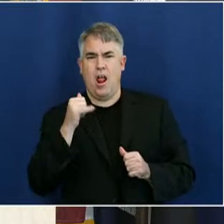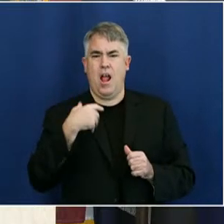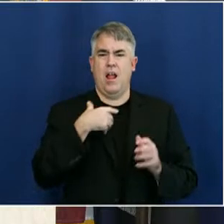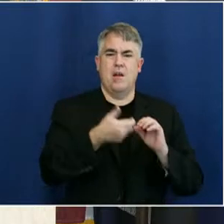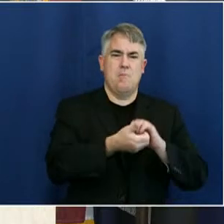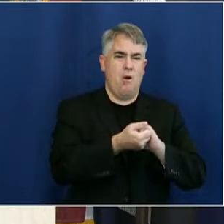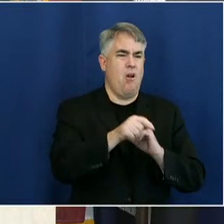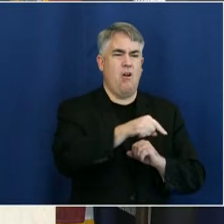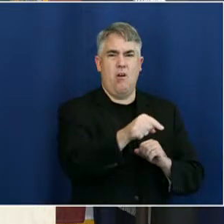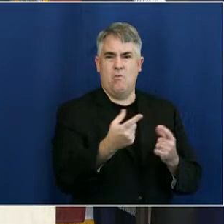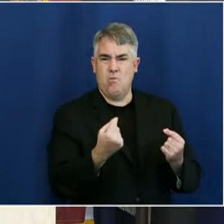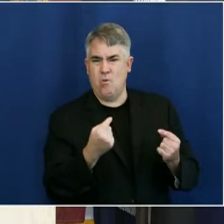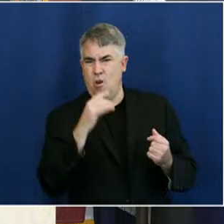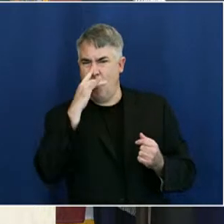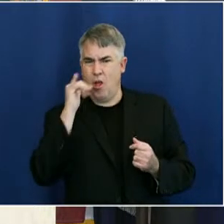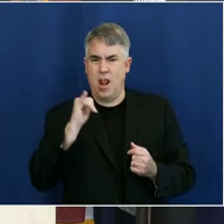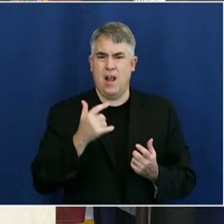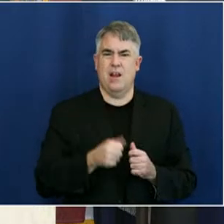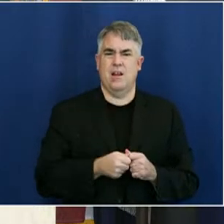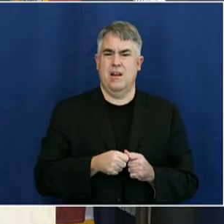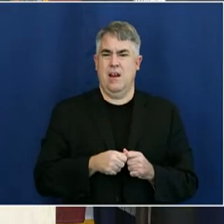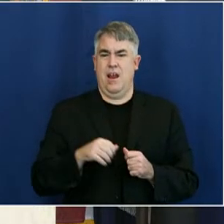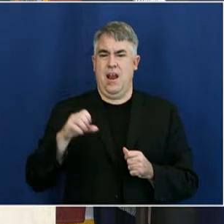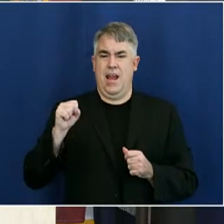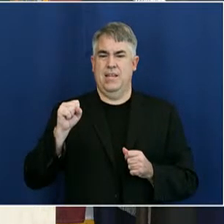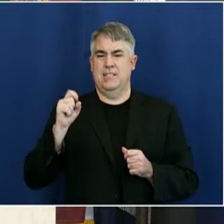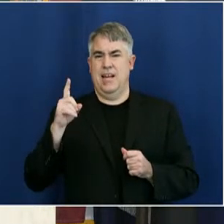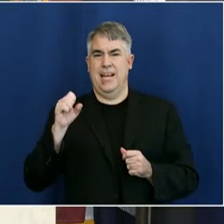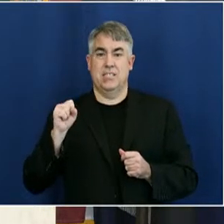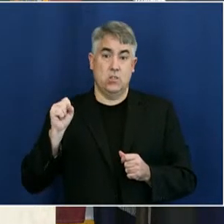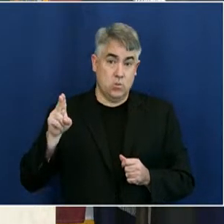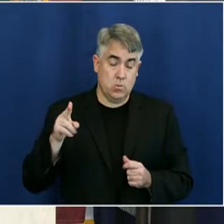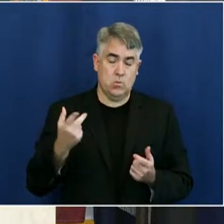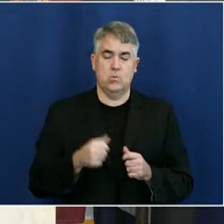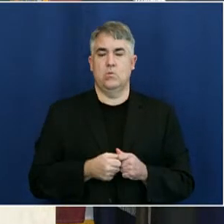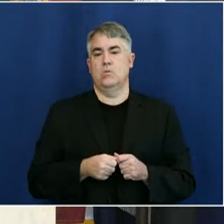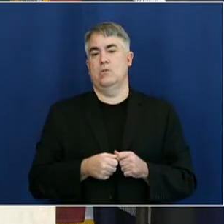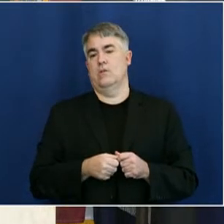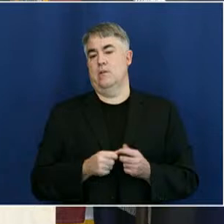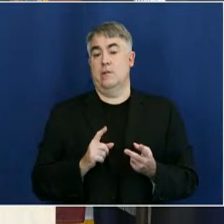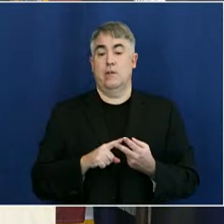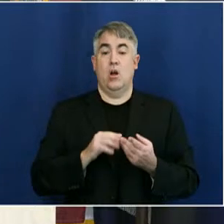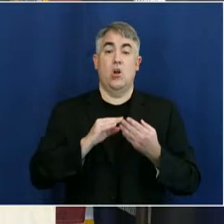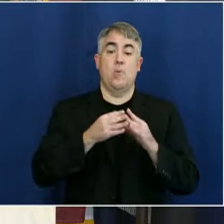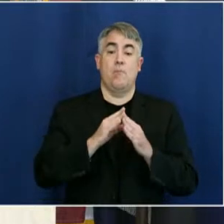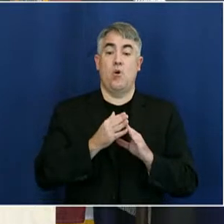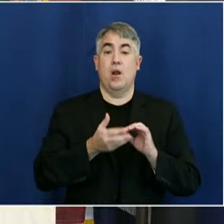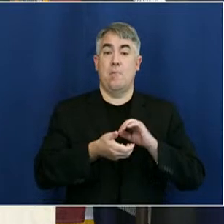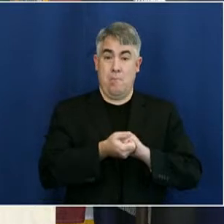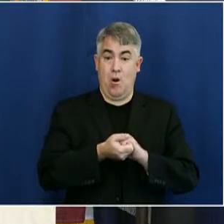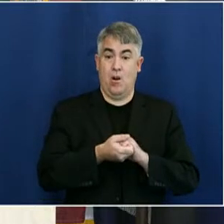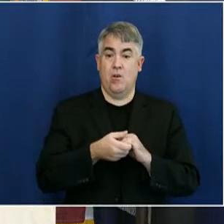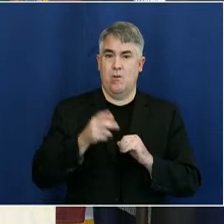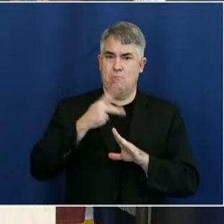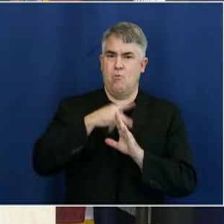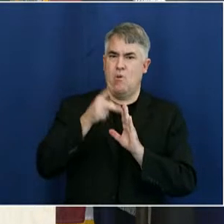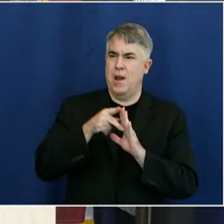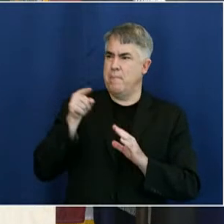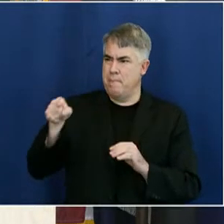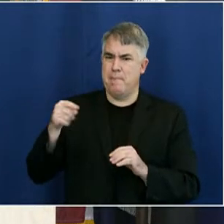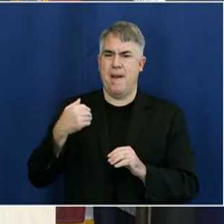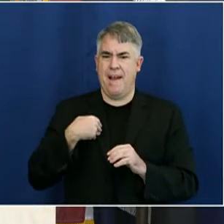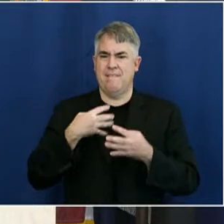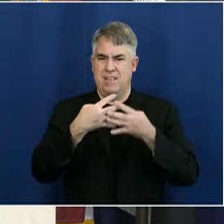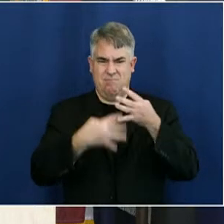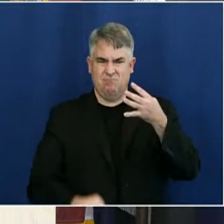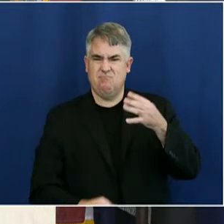now, San Diego State University Promotor program, they have a Promotor and Community Partner program that is out there actually making appointments